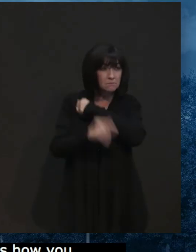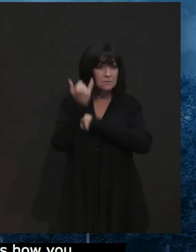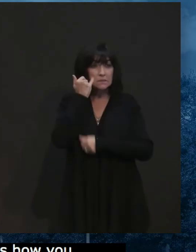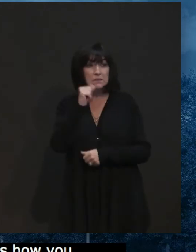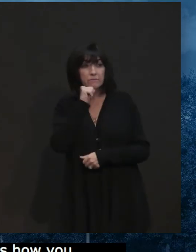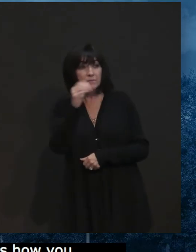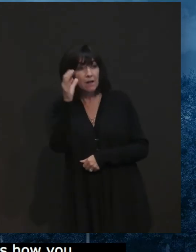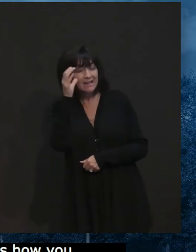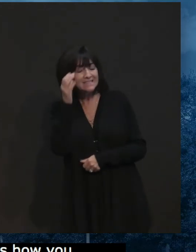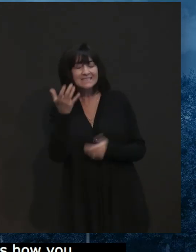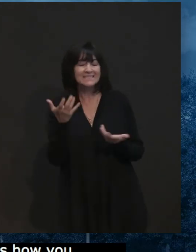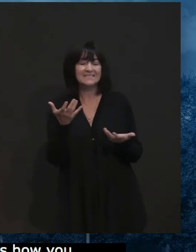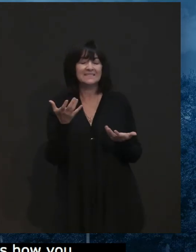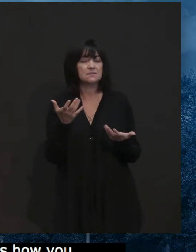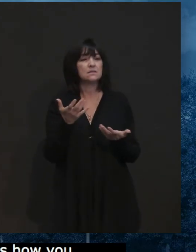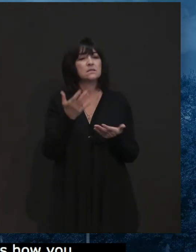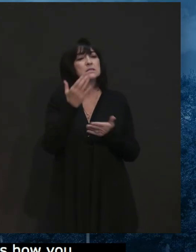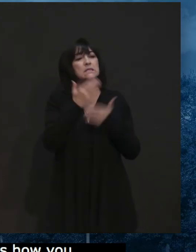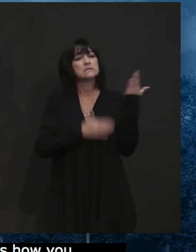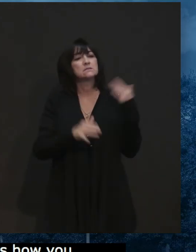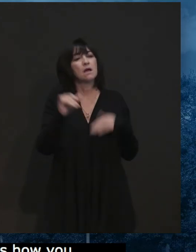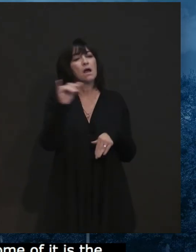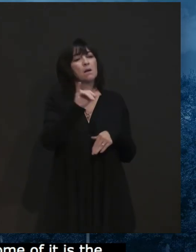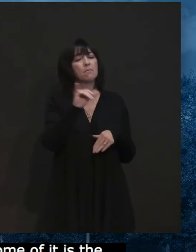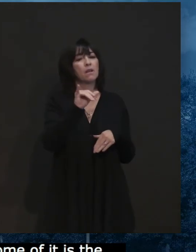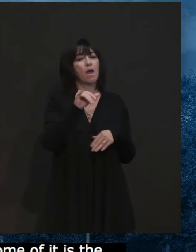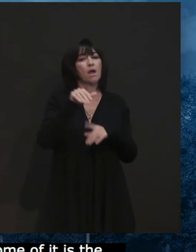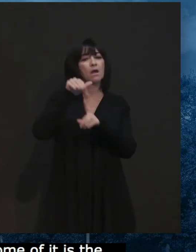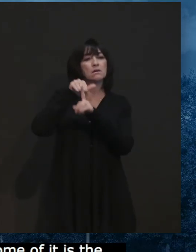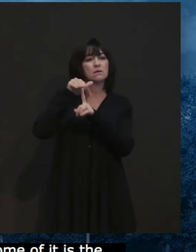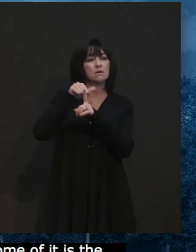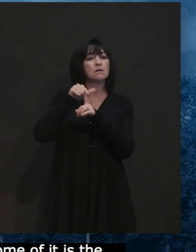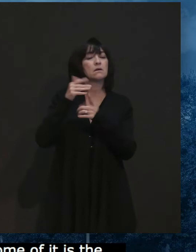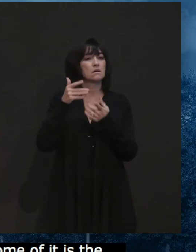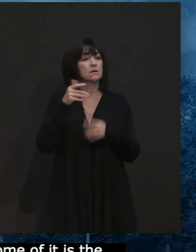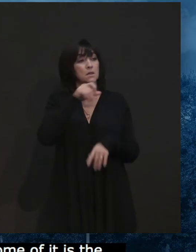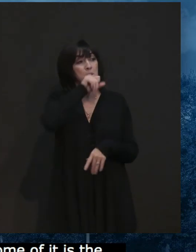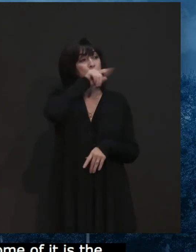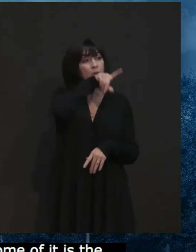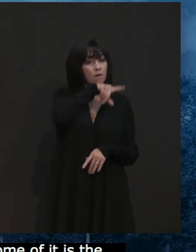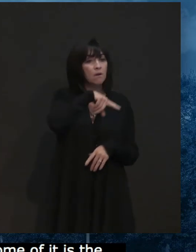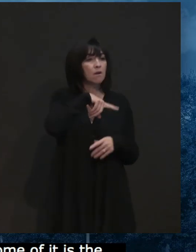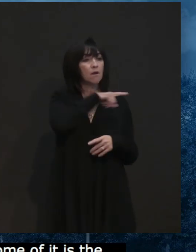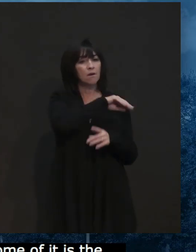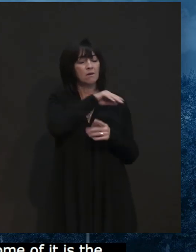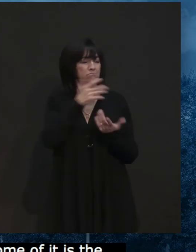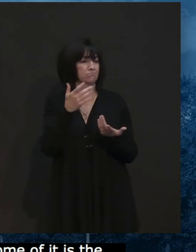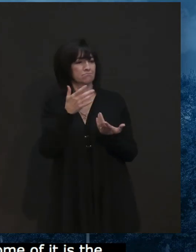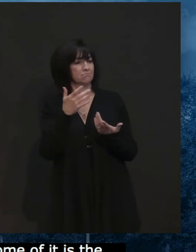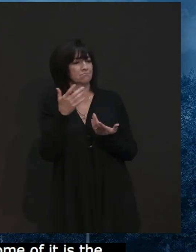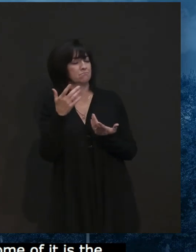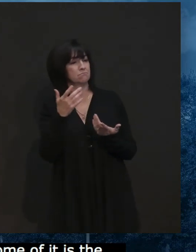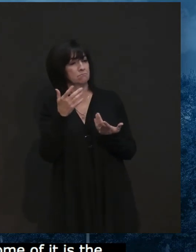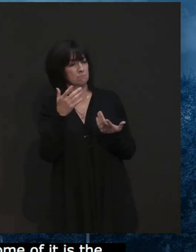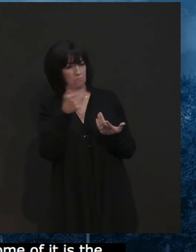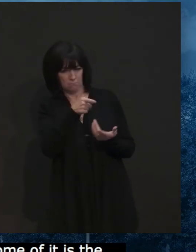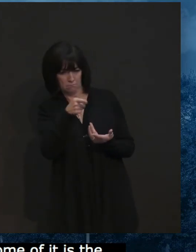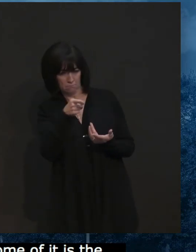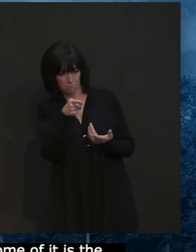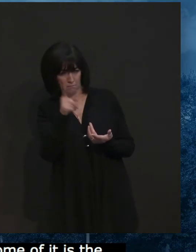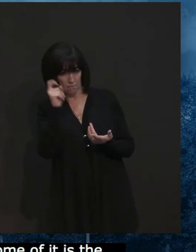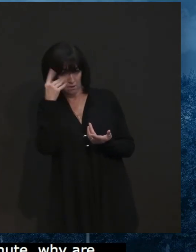signaling and messaging. And so you might say, well, wait a minute, why are you limiting outdoor